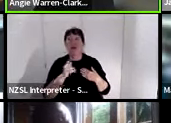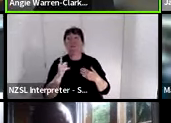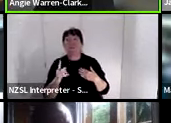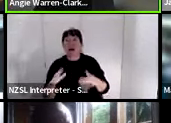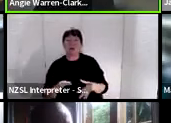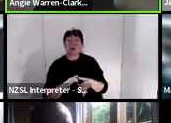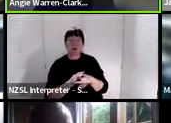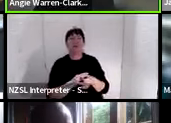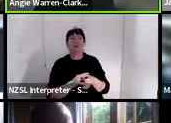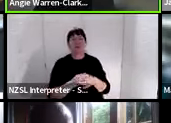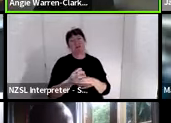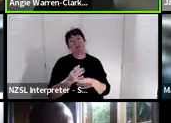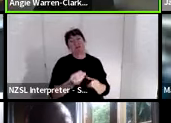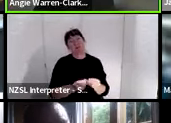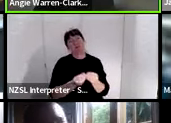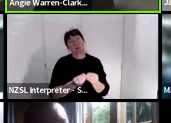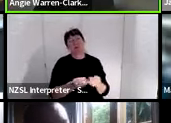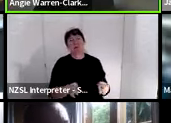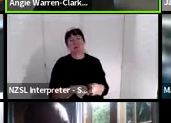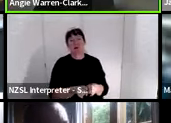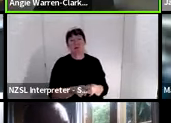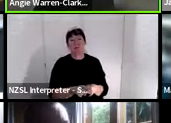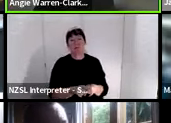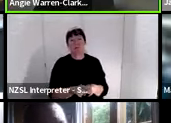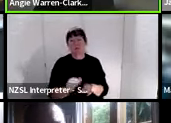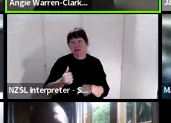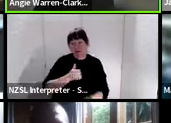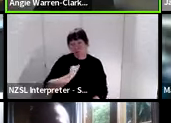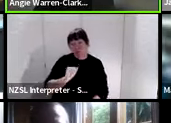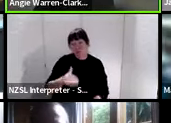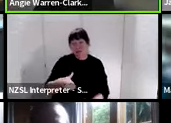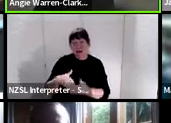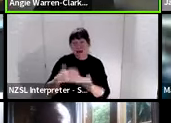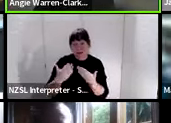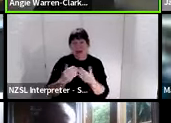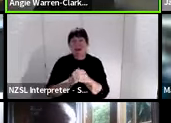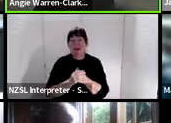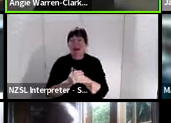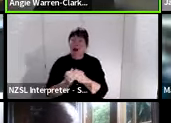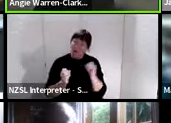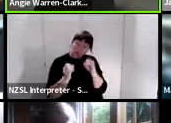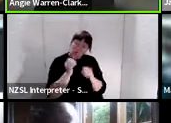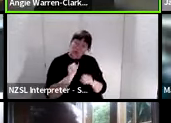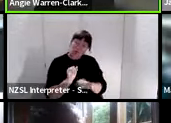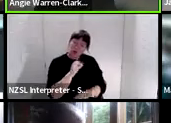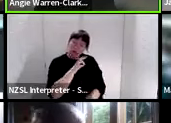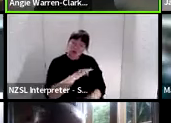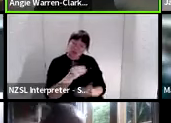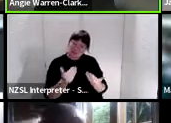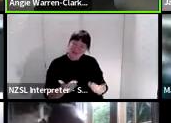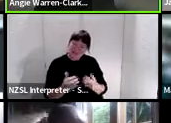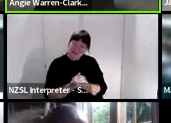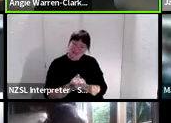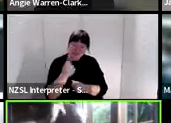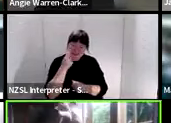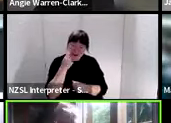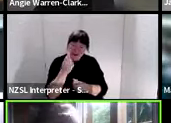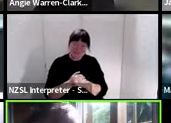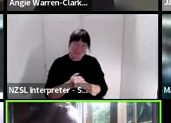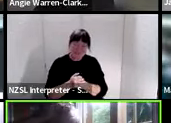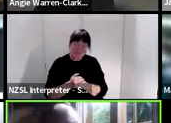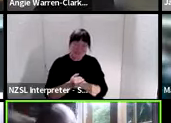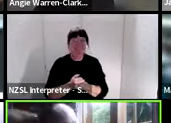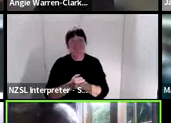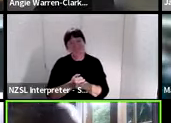and useful as well. So have a good rest of your day, and I'm going to Google your charity and have a look at it.